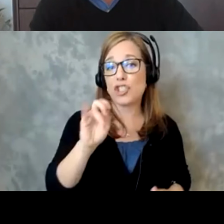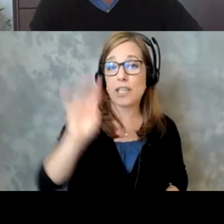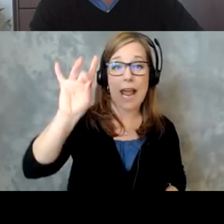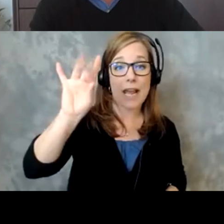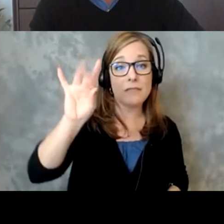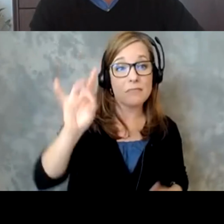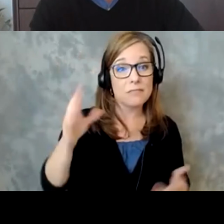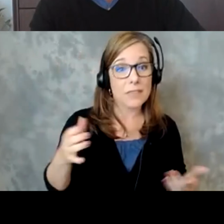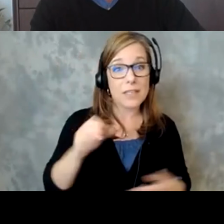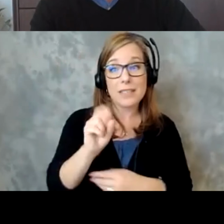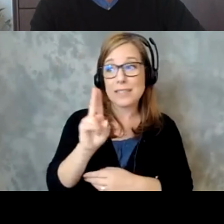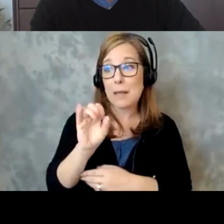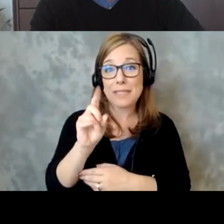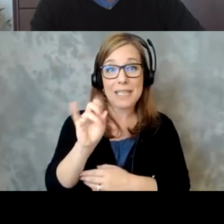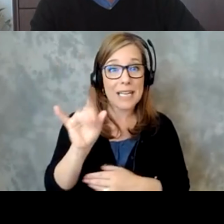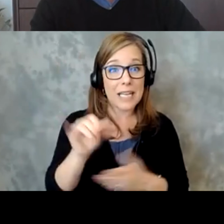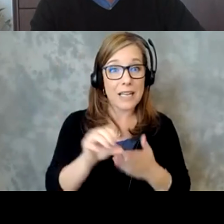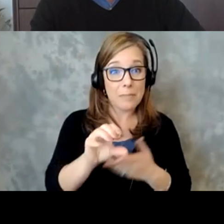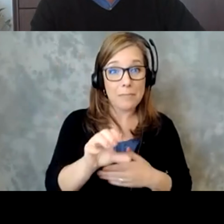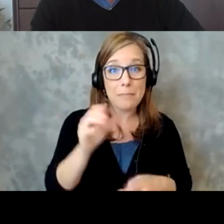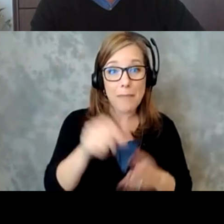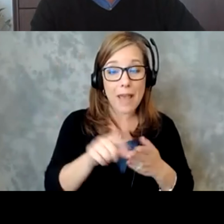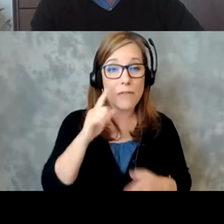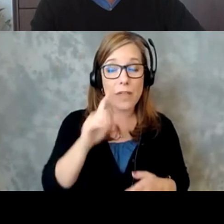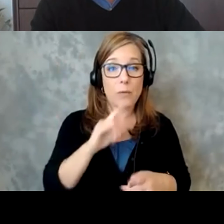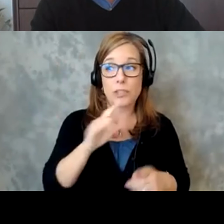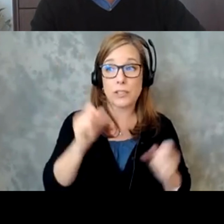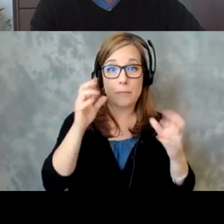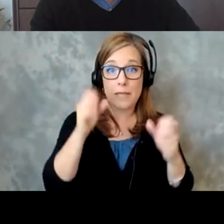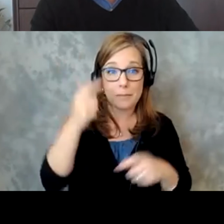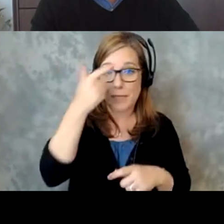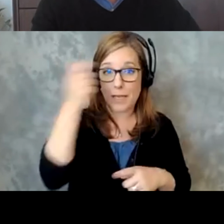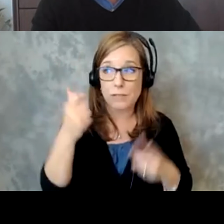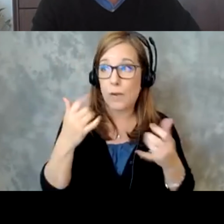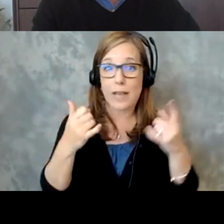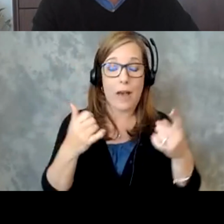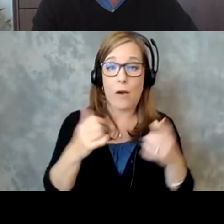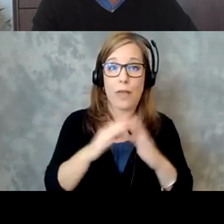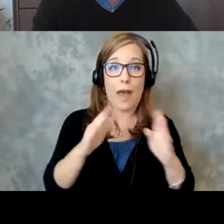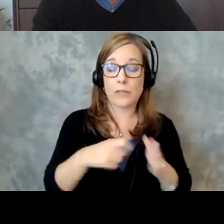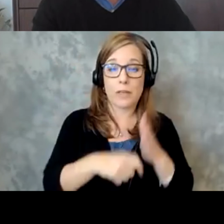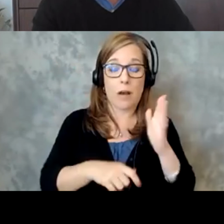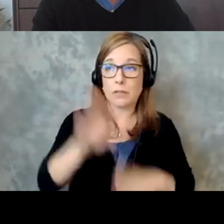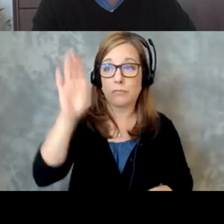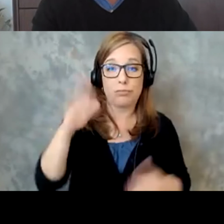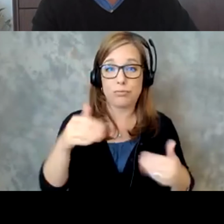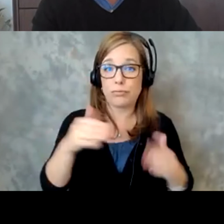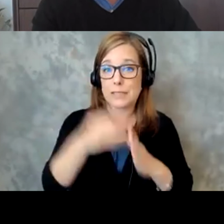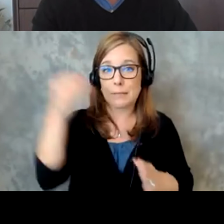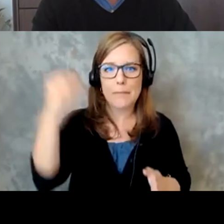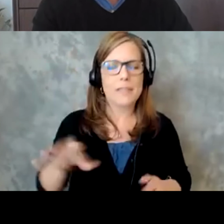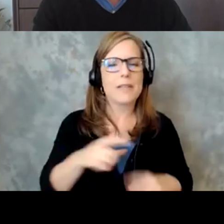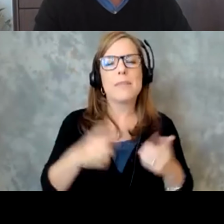these days of incredibly unaffordable housing. But despite that, she's been unable to find a new unit. She's